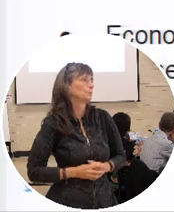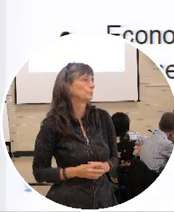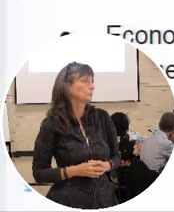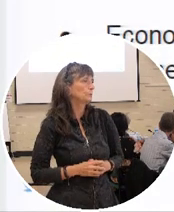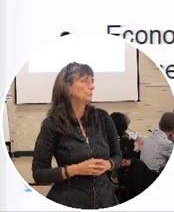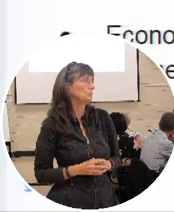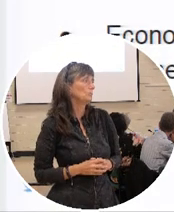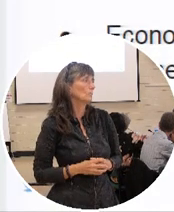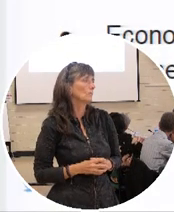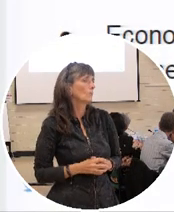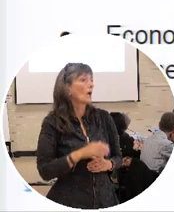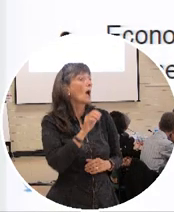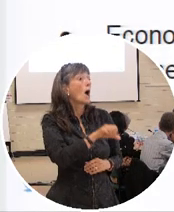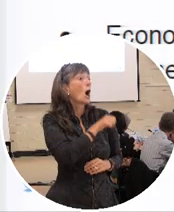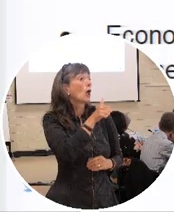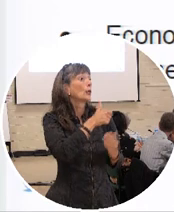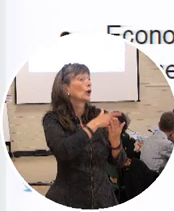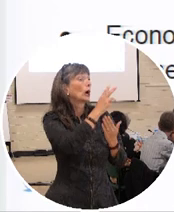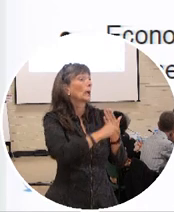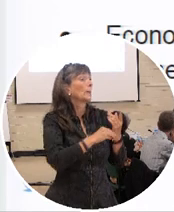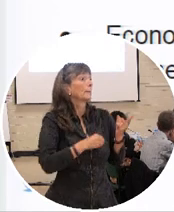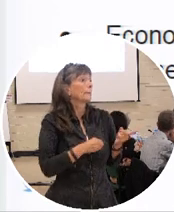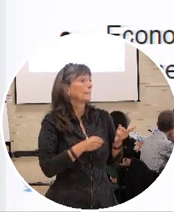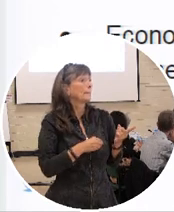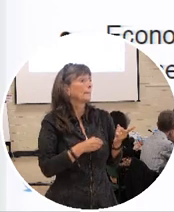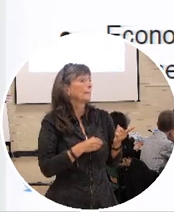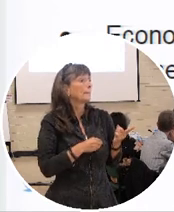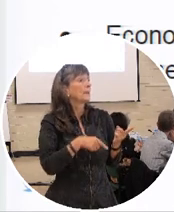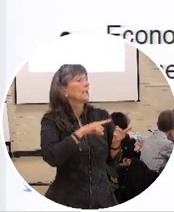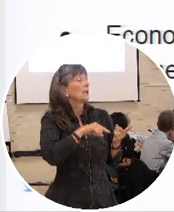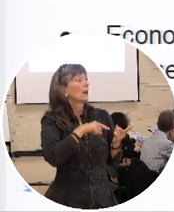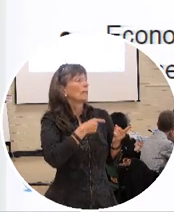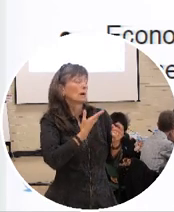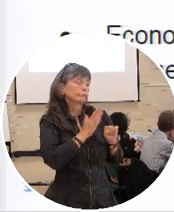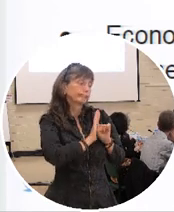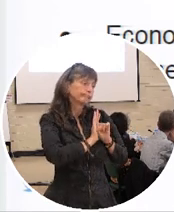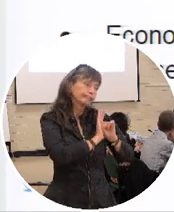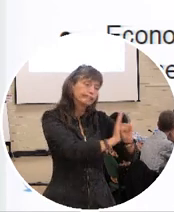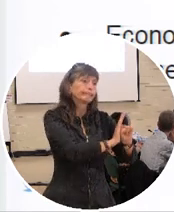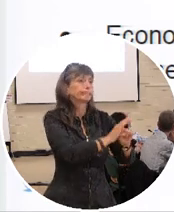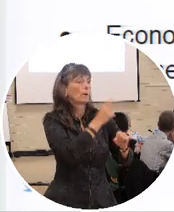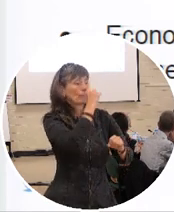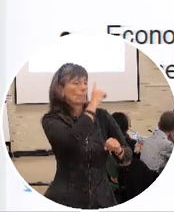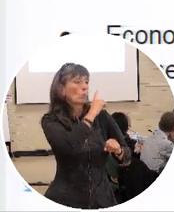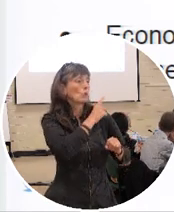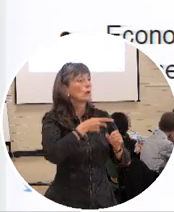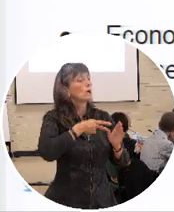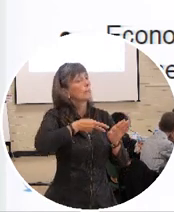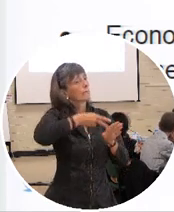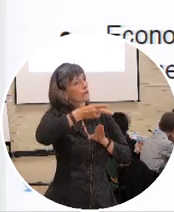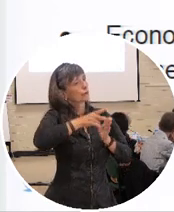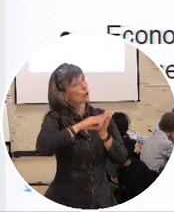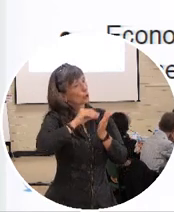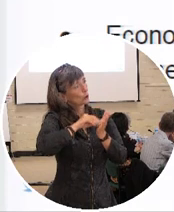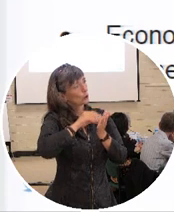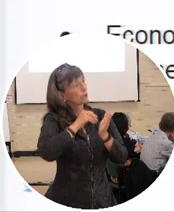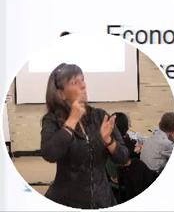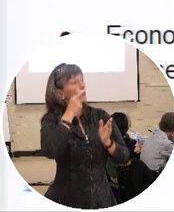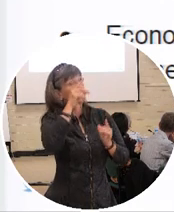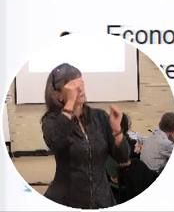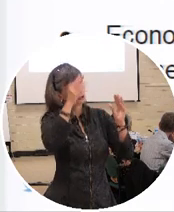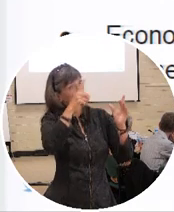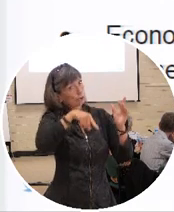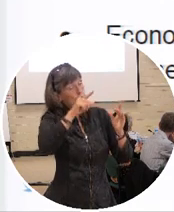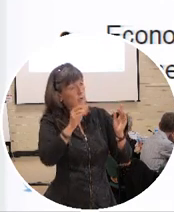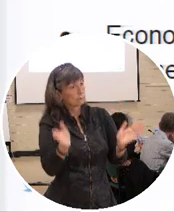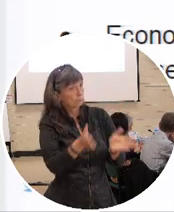In other curricular areas, there was a significant push with respect to professional learning for our teachers